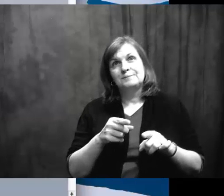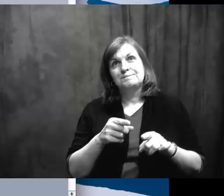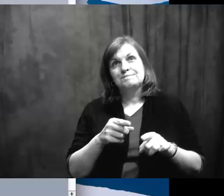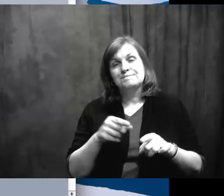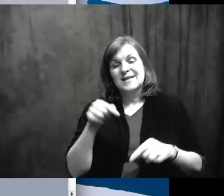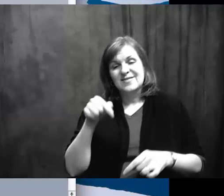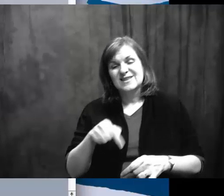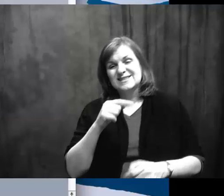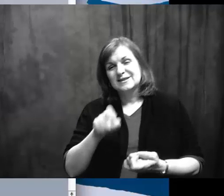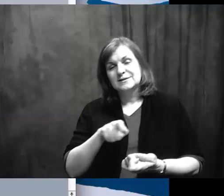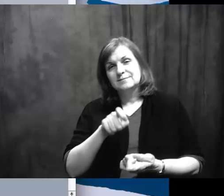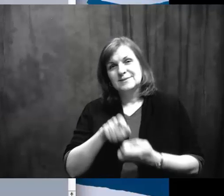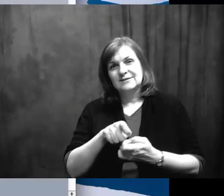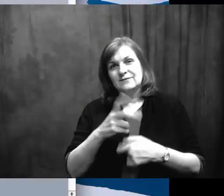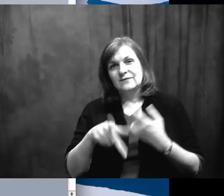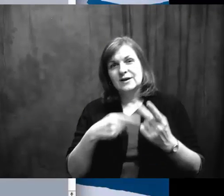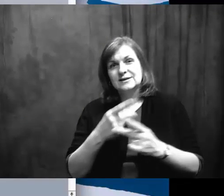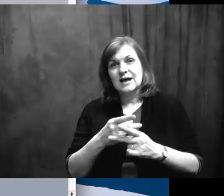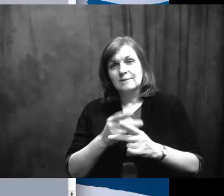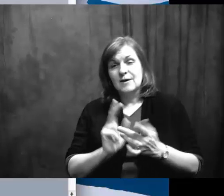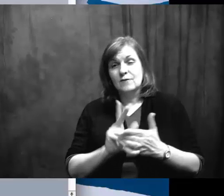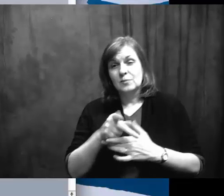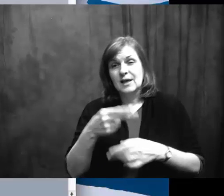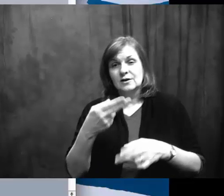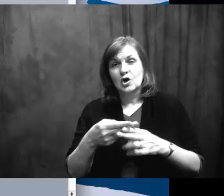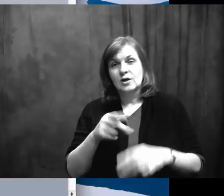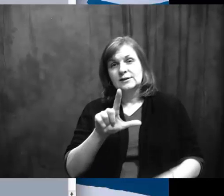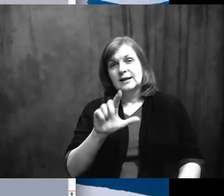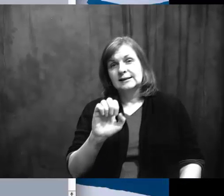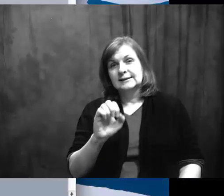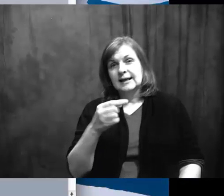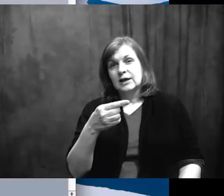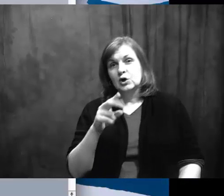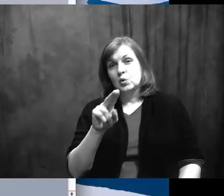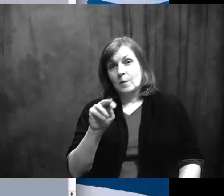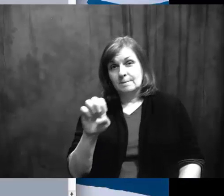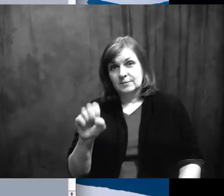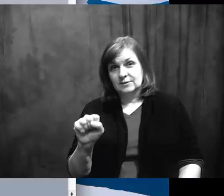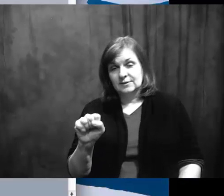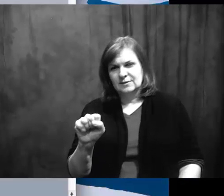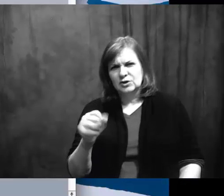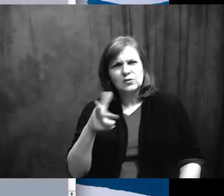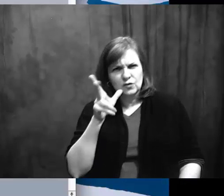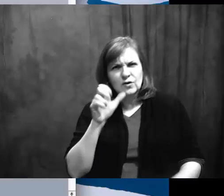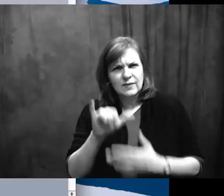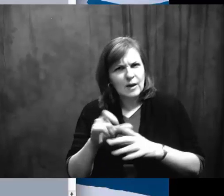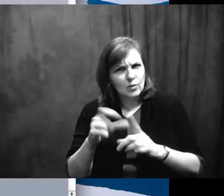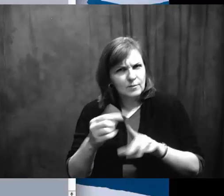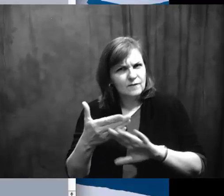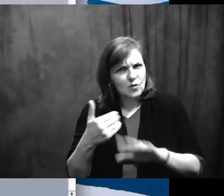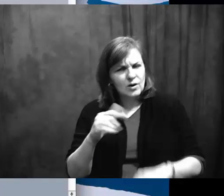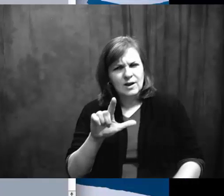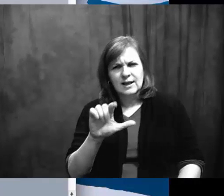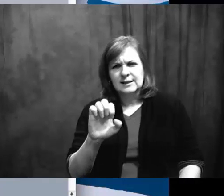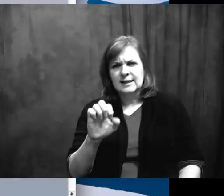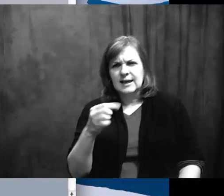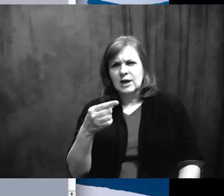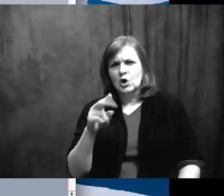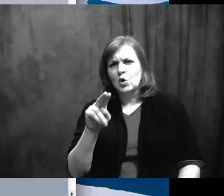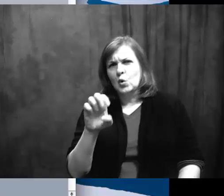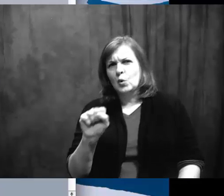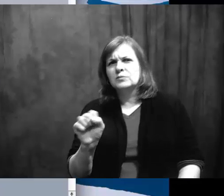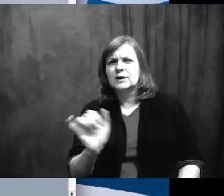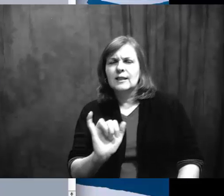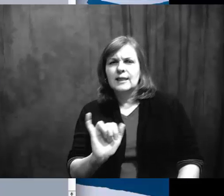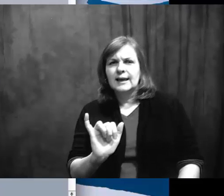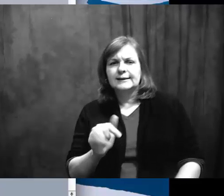are a specific type of plant known as a legume. So you may have heard of legumes before. Legumes